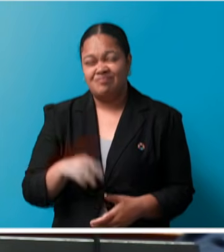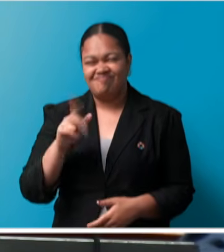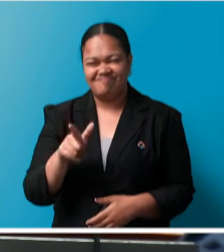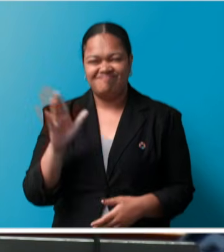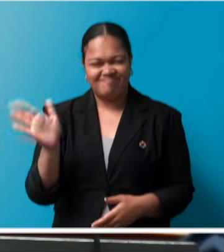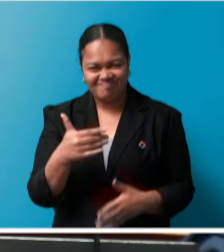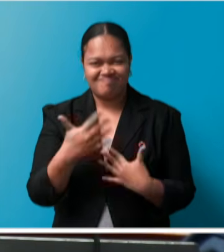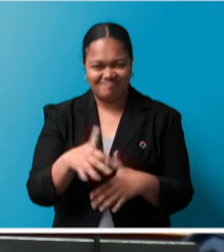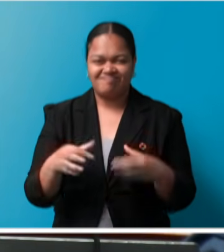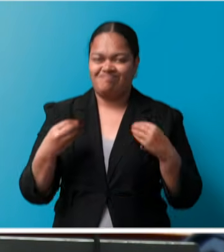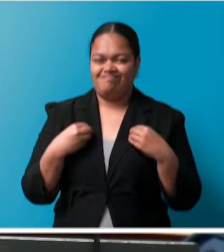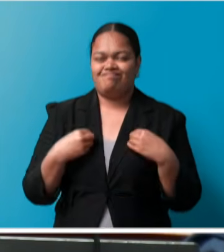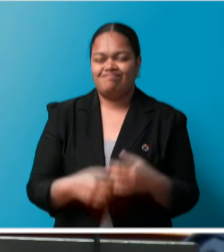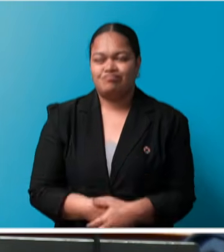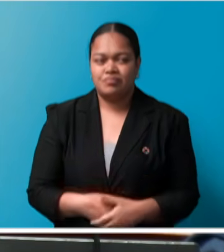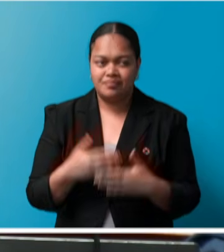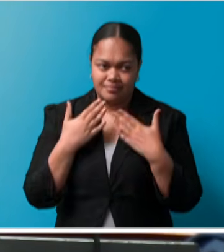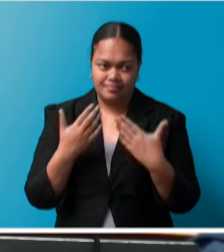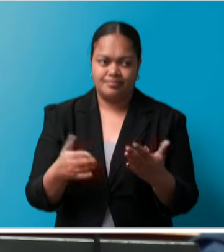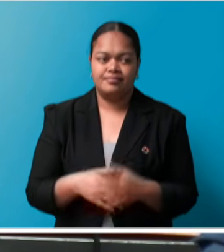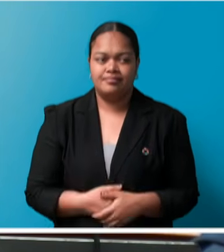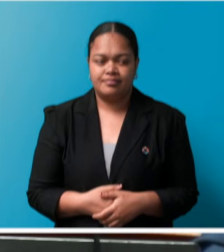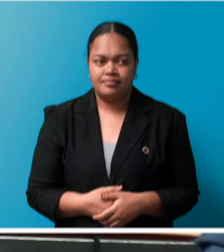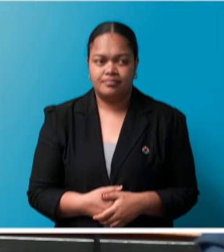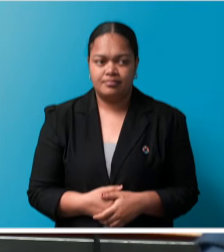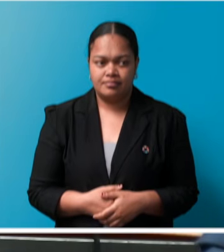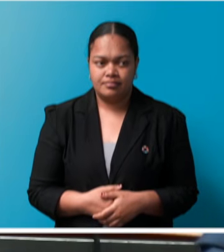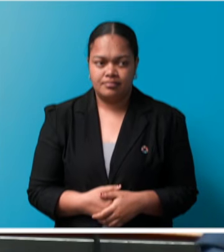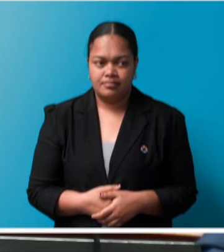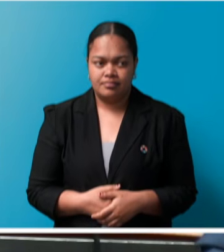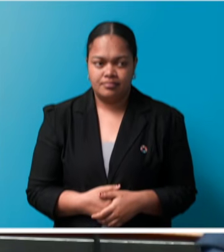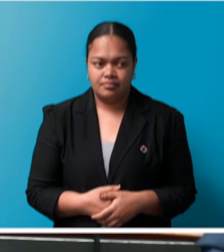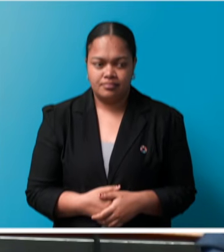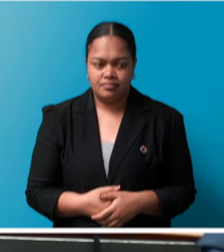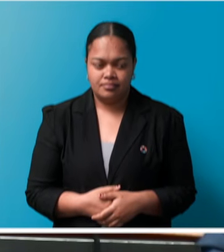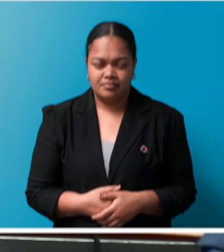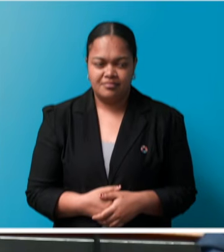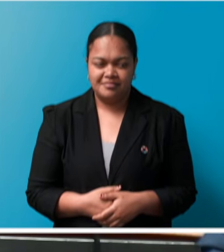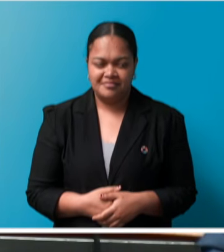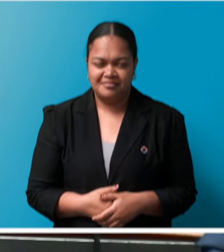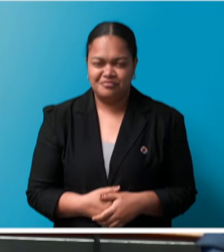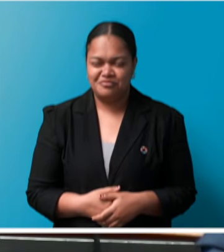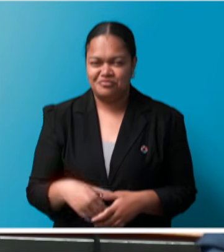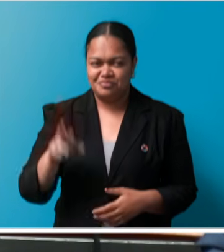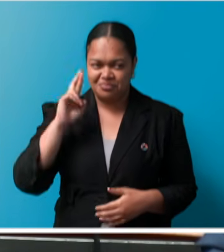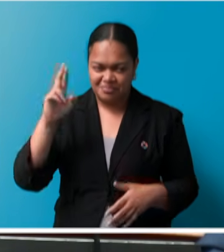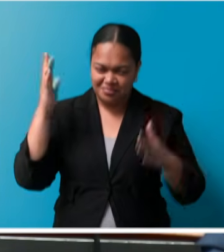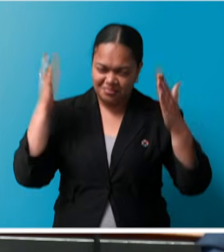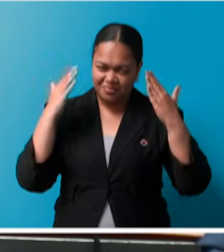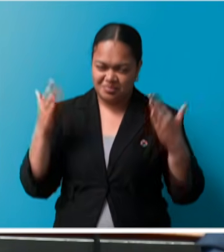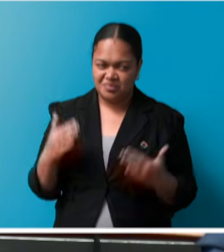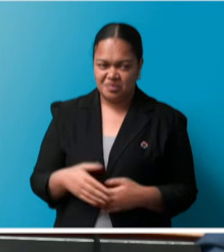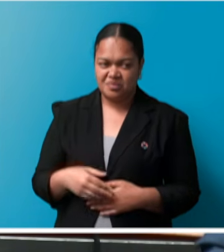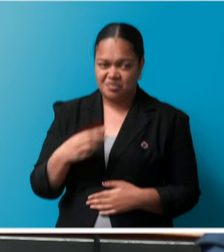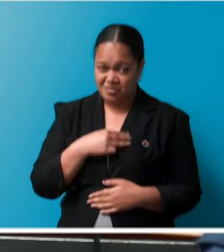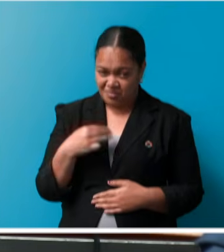enterprise. Vinaka, you agree? Yeah? Vinaka. Mr. Speaker, sir, the ministry has also